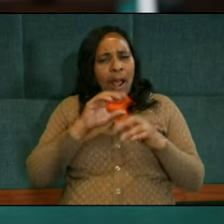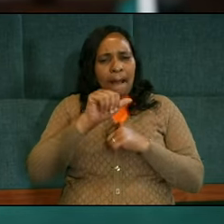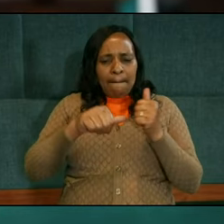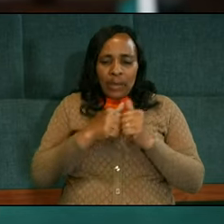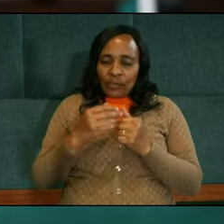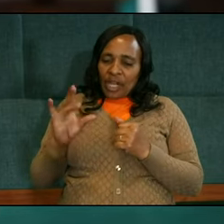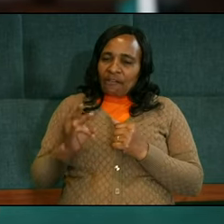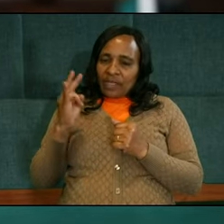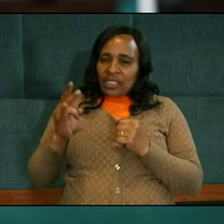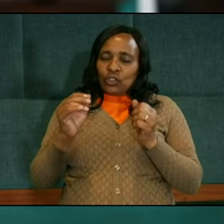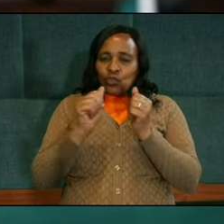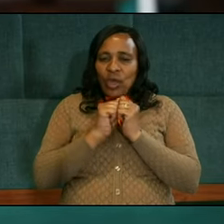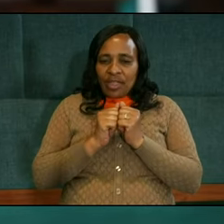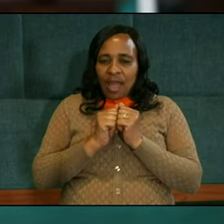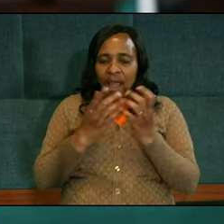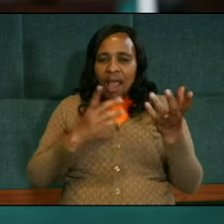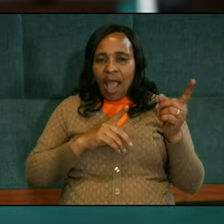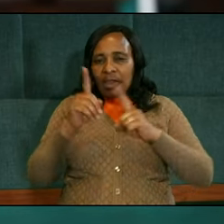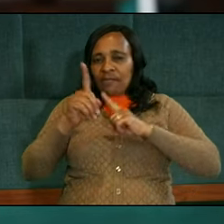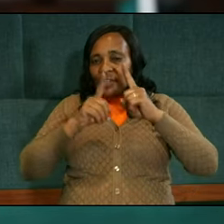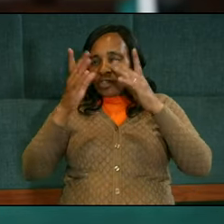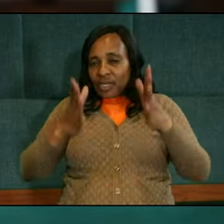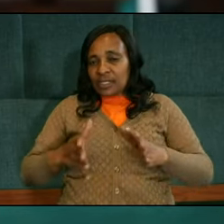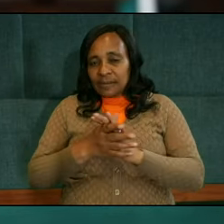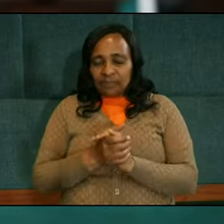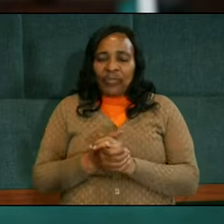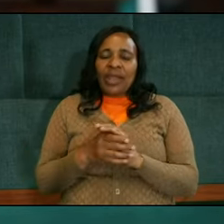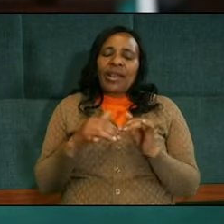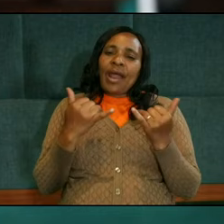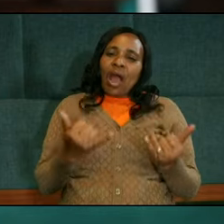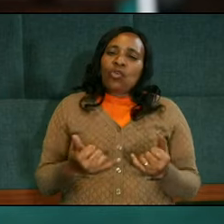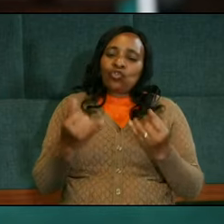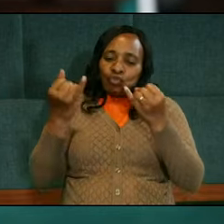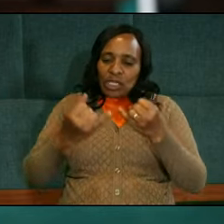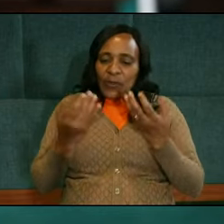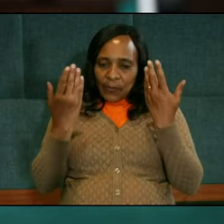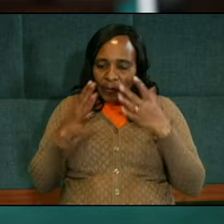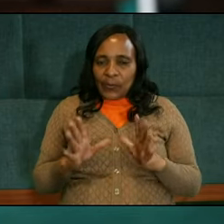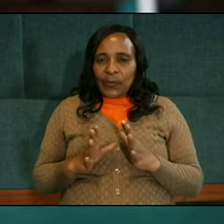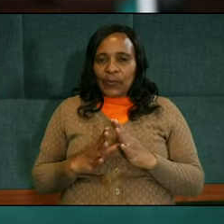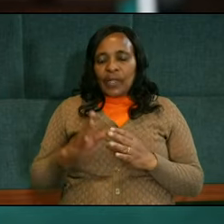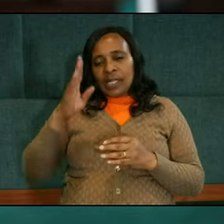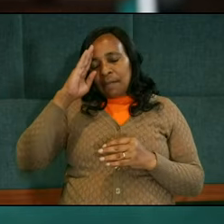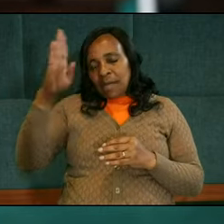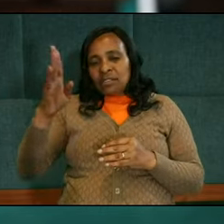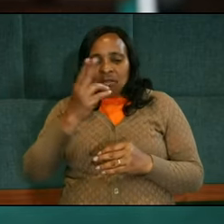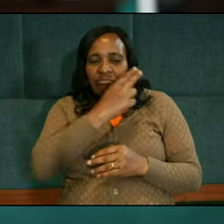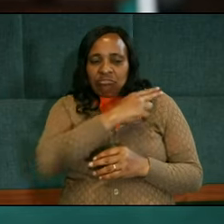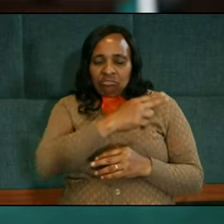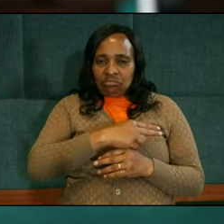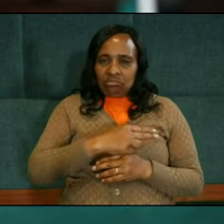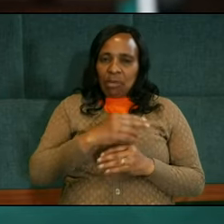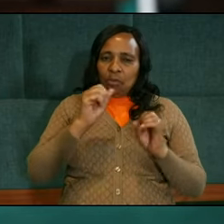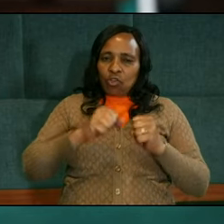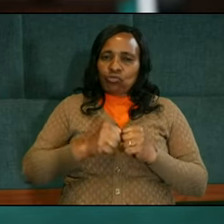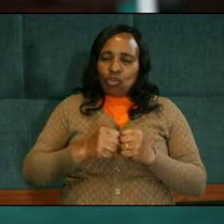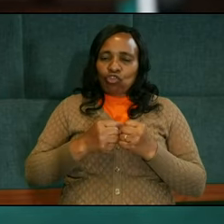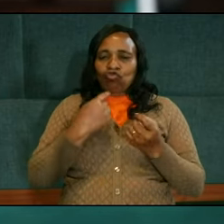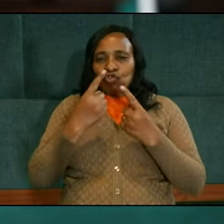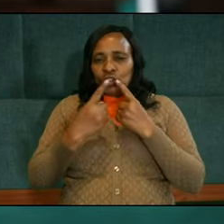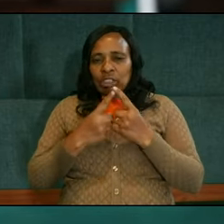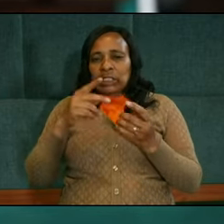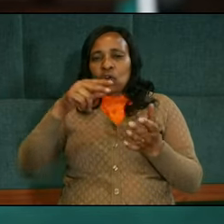and adventurers. When the introductions were over, the master guide motioned for the adventurers to stand